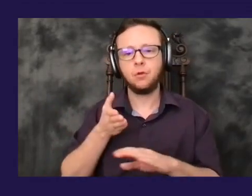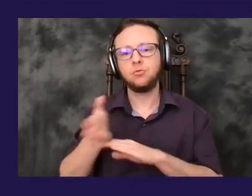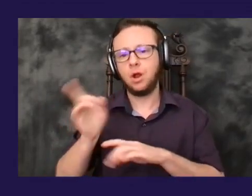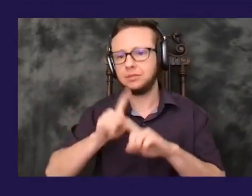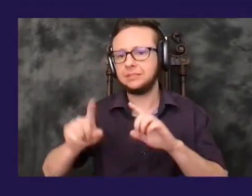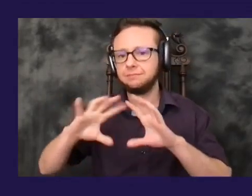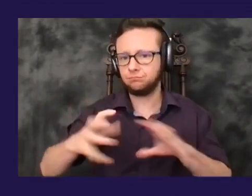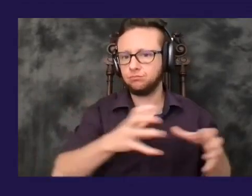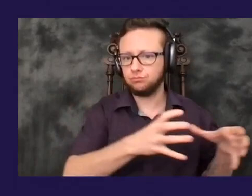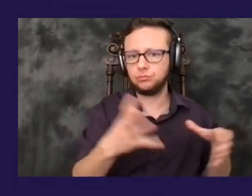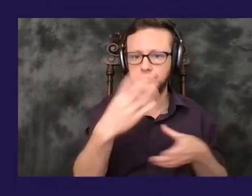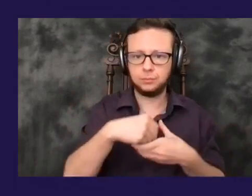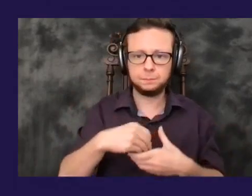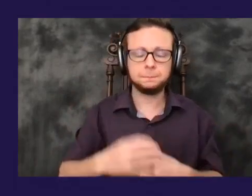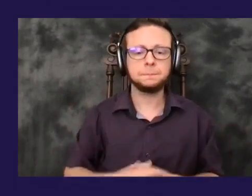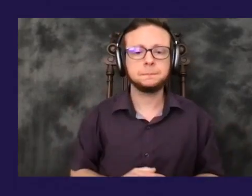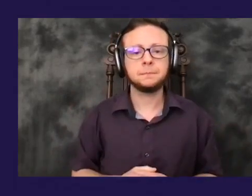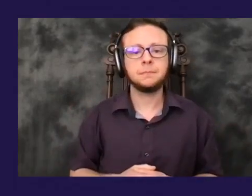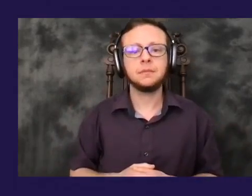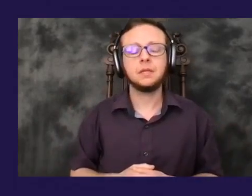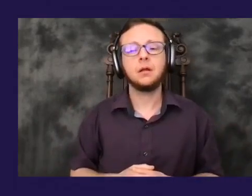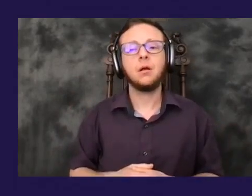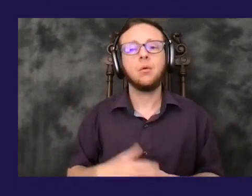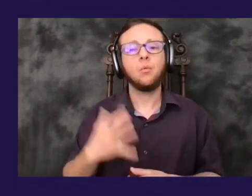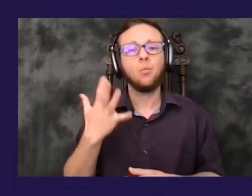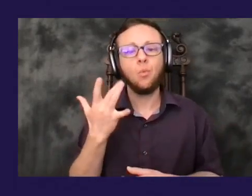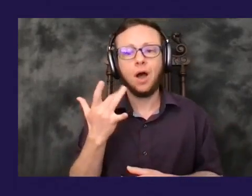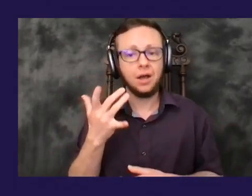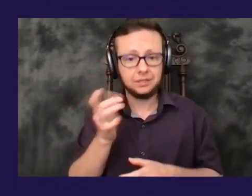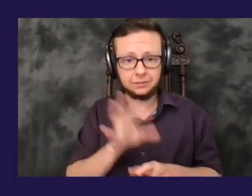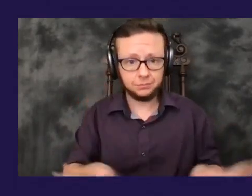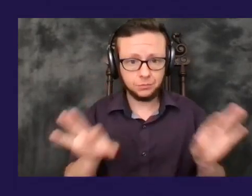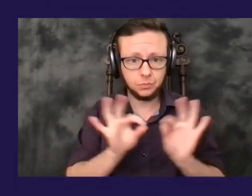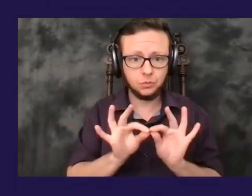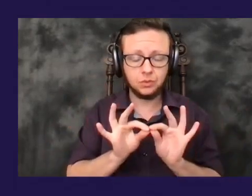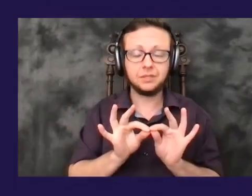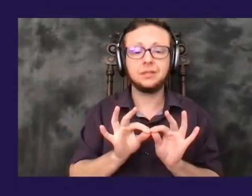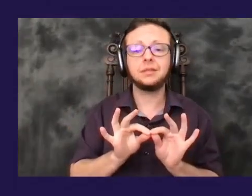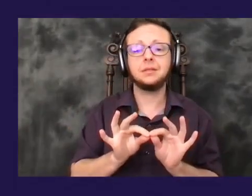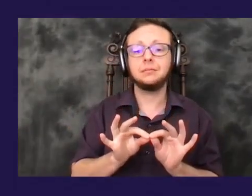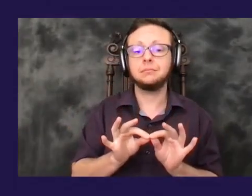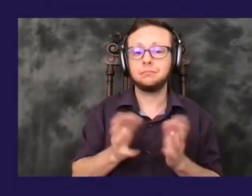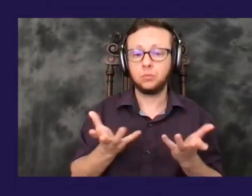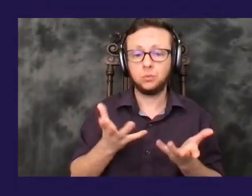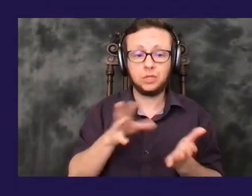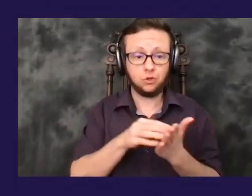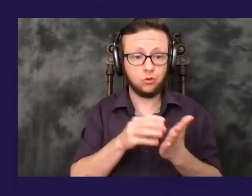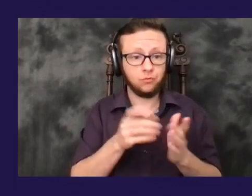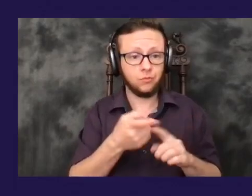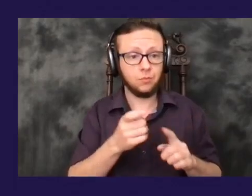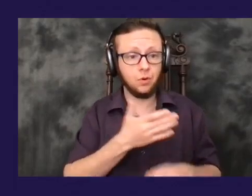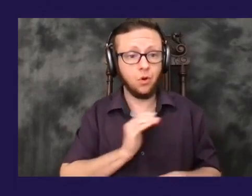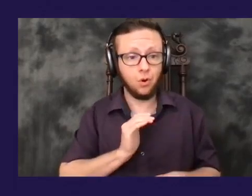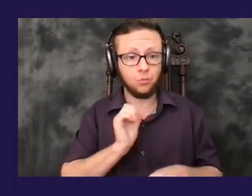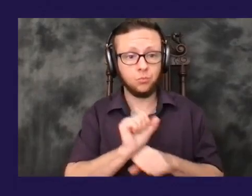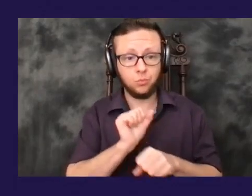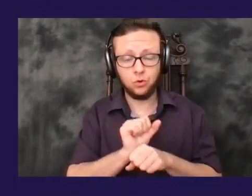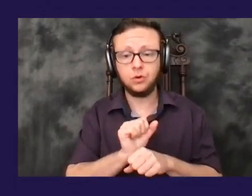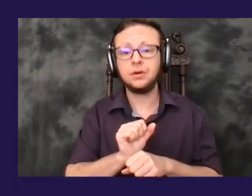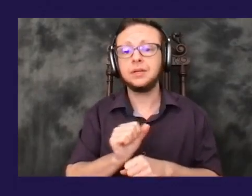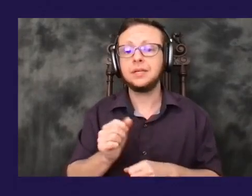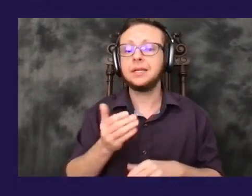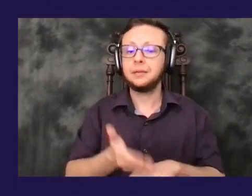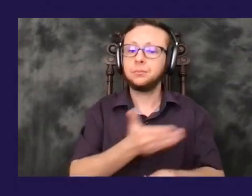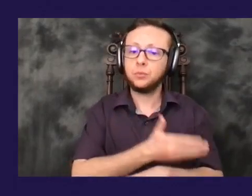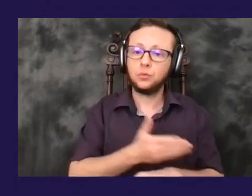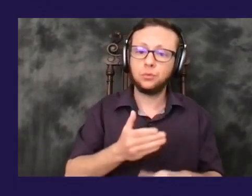And why is all of this important? Well, basically what we've learned from our work is that it improves coordination,